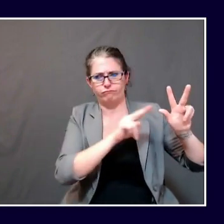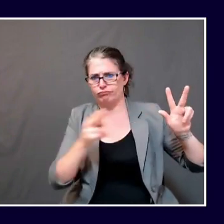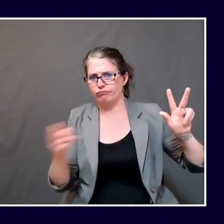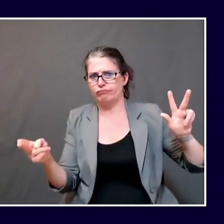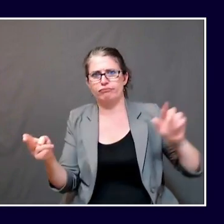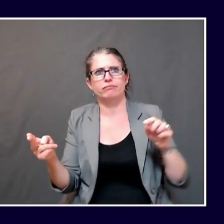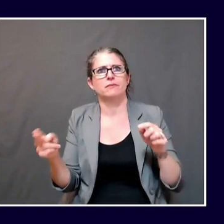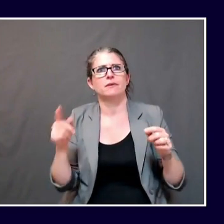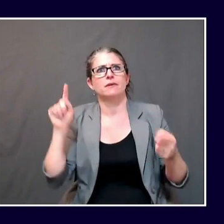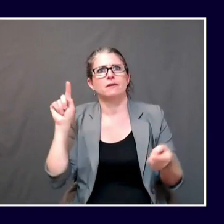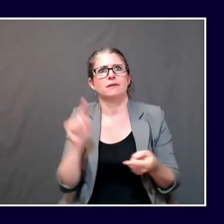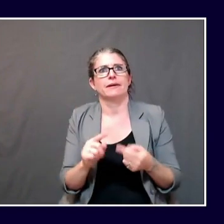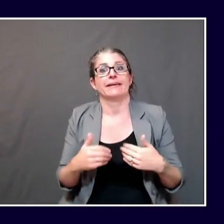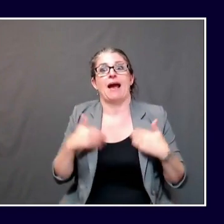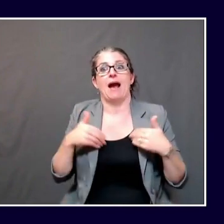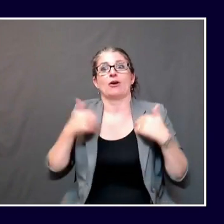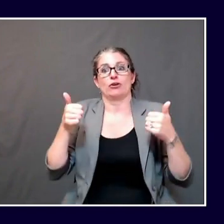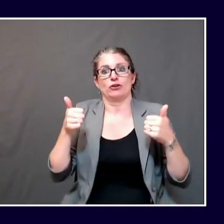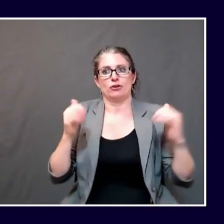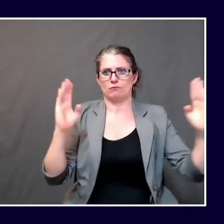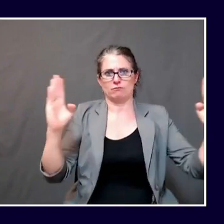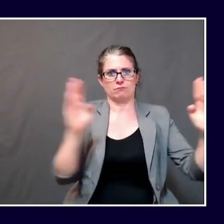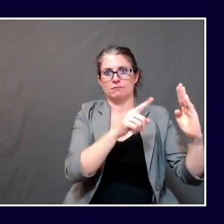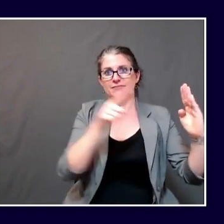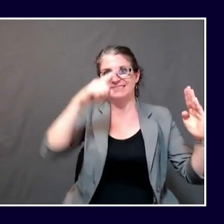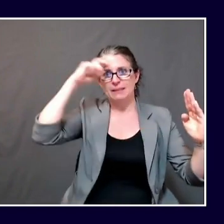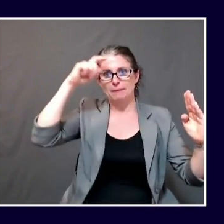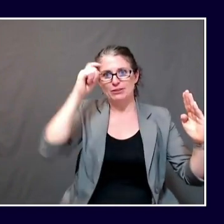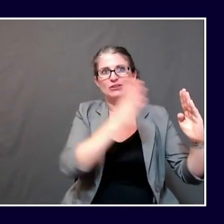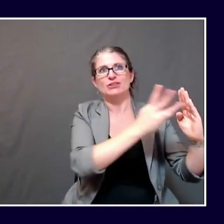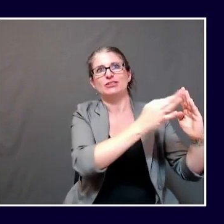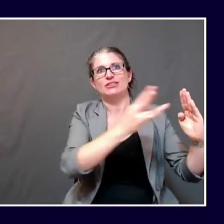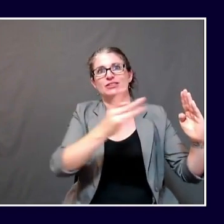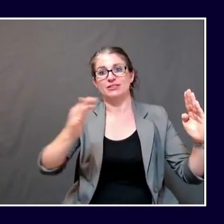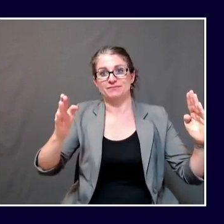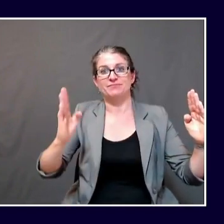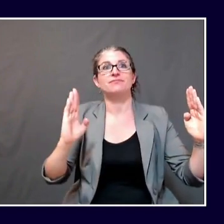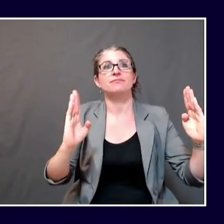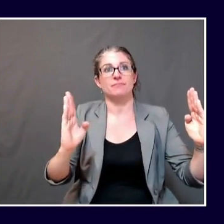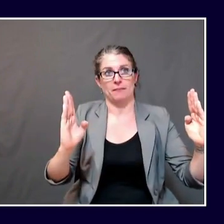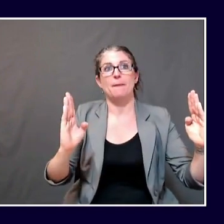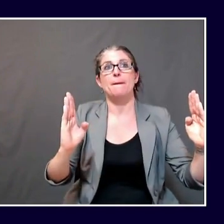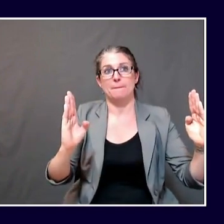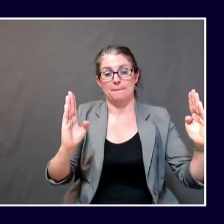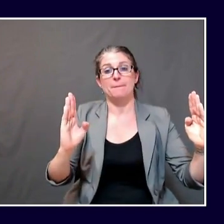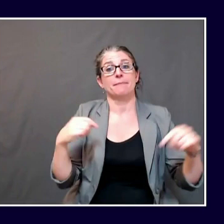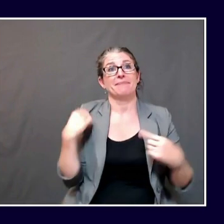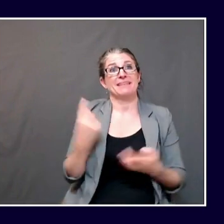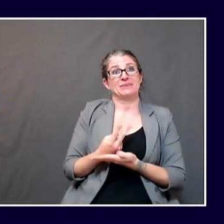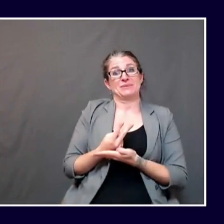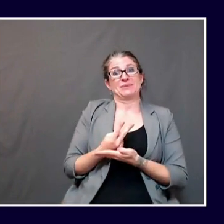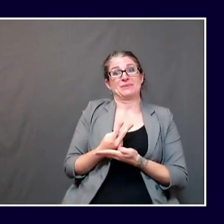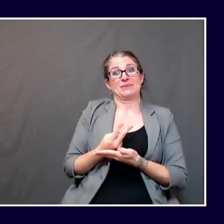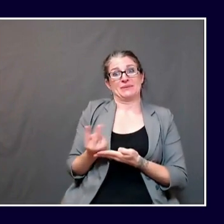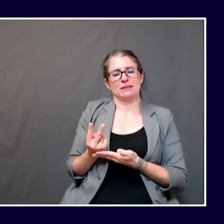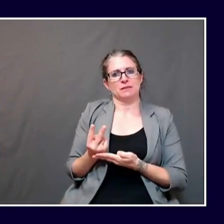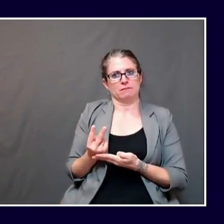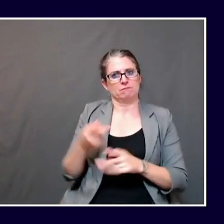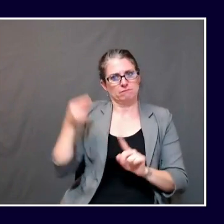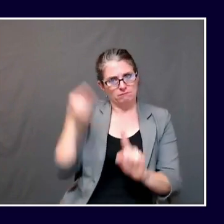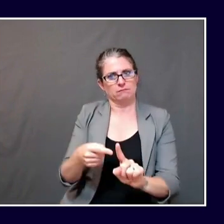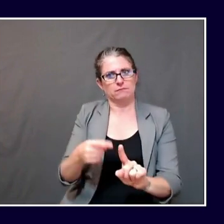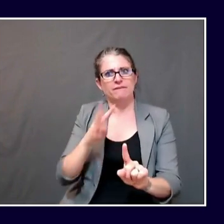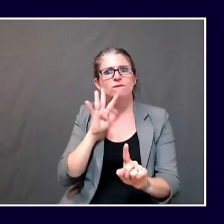July, August, and September. Just in the past 2 weeks, it's dropped even further to 40. So that gives you a sense of the